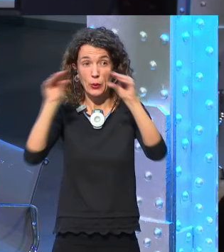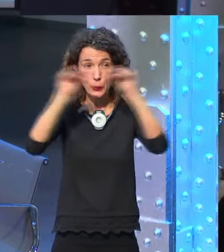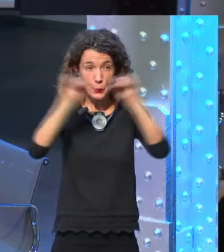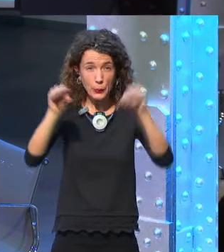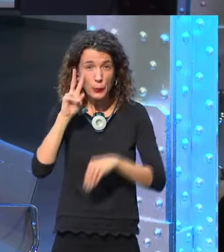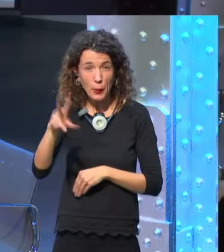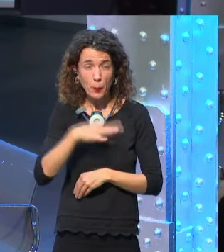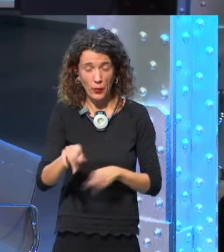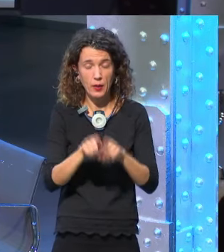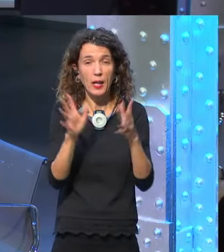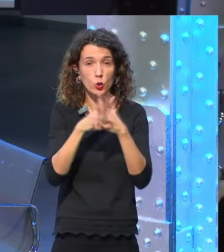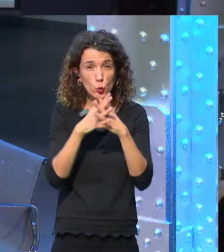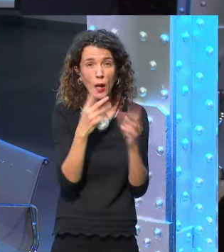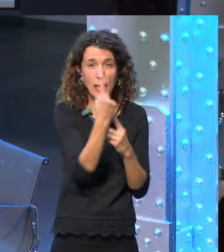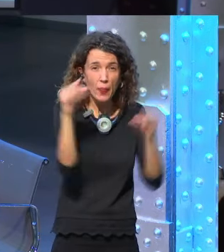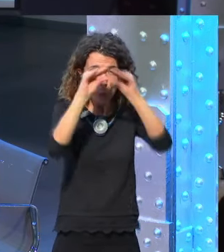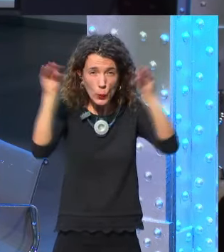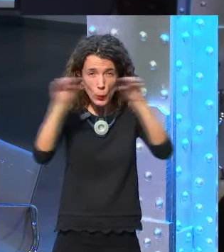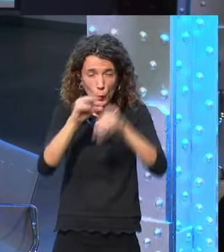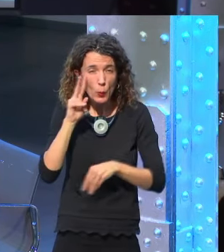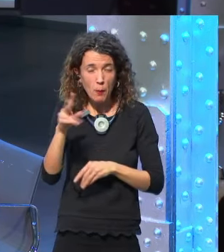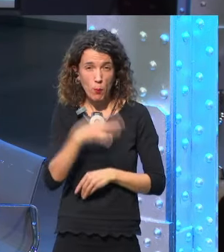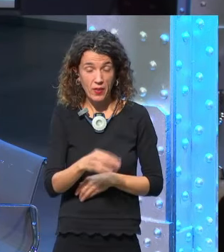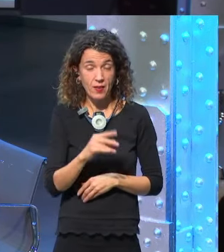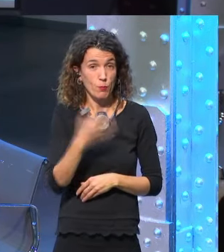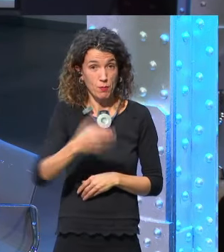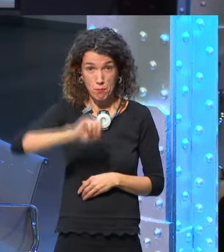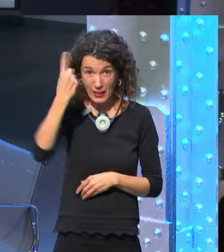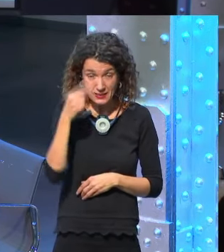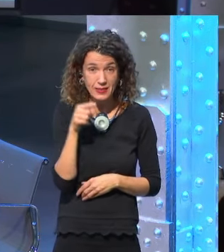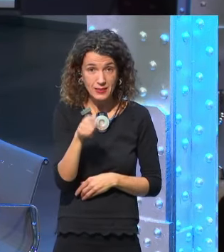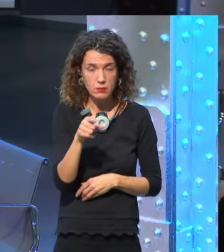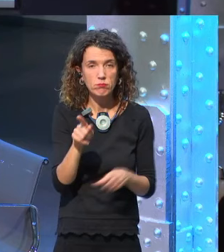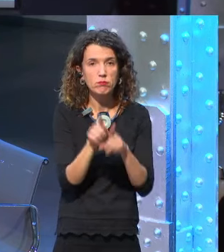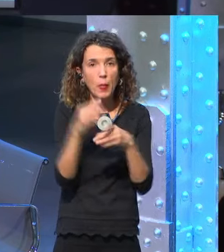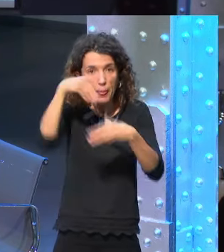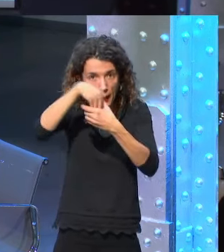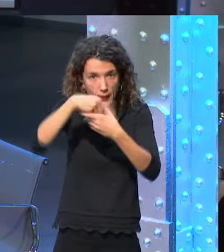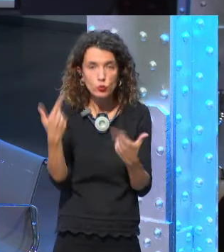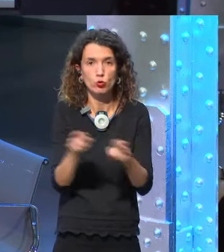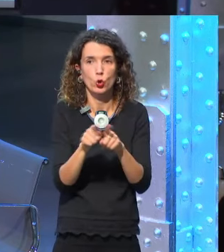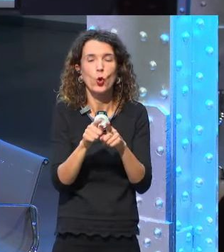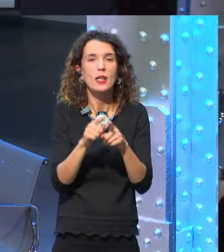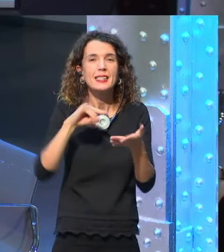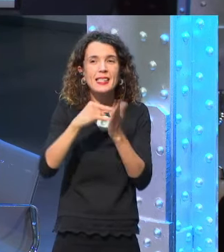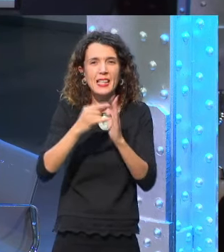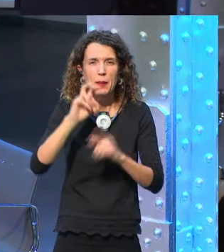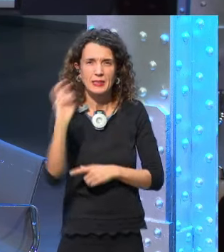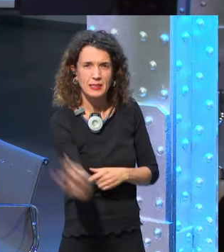slats. But what's most important is that it embeds all the different subsystems that the building needs into this